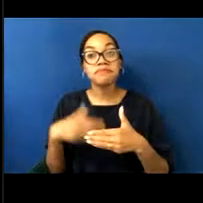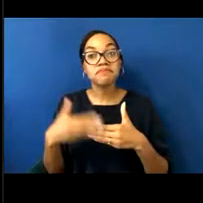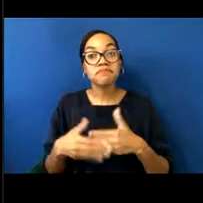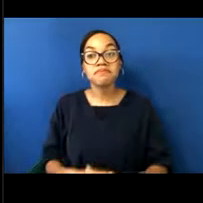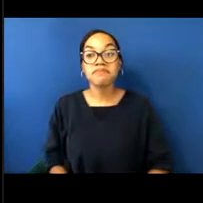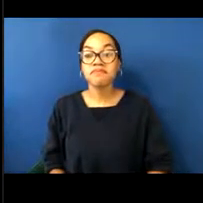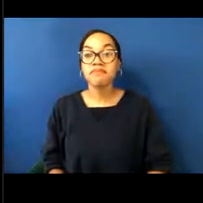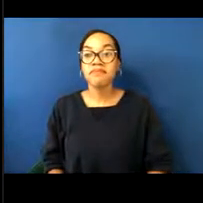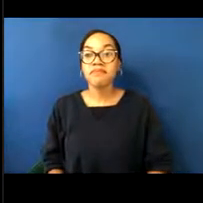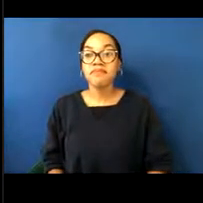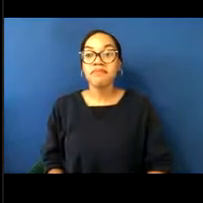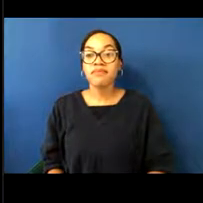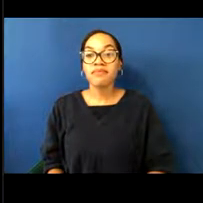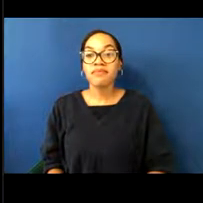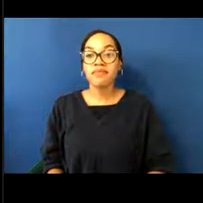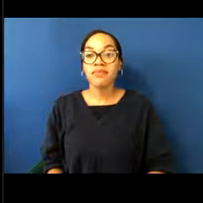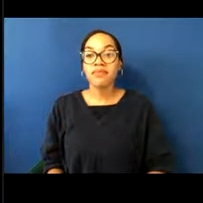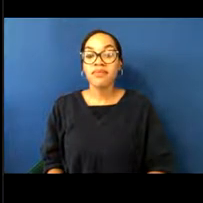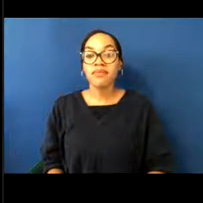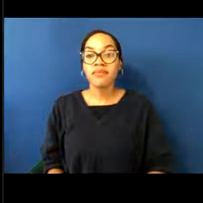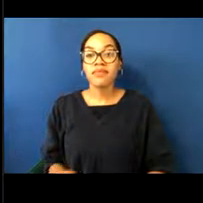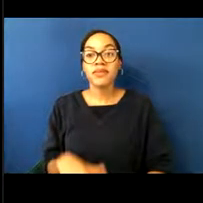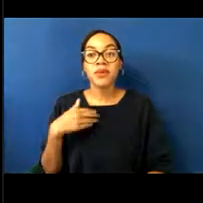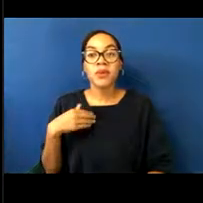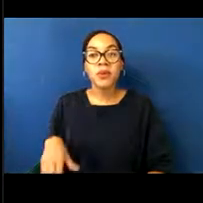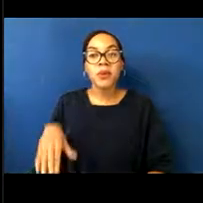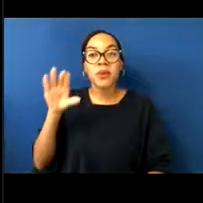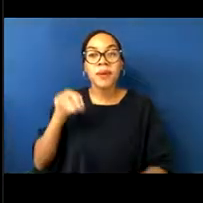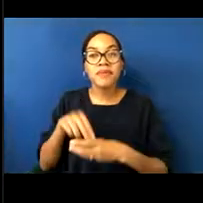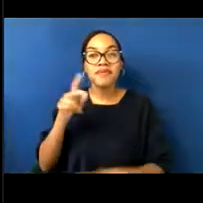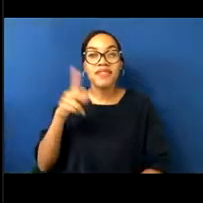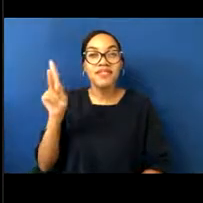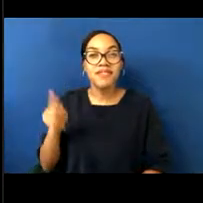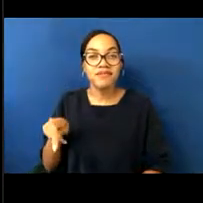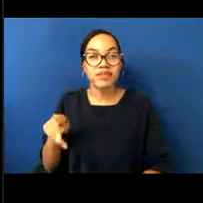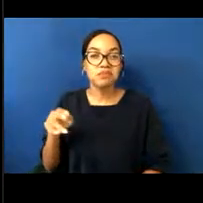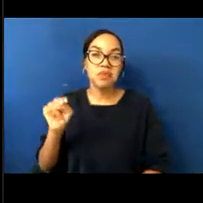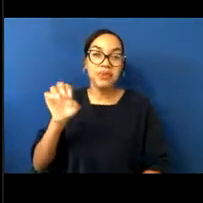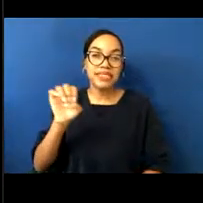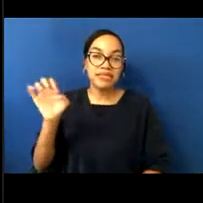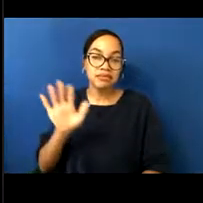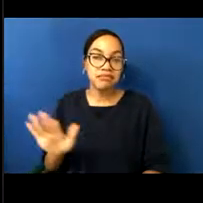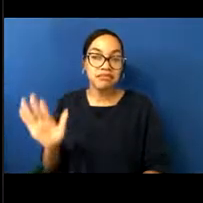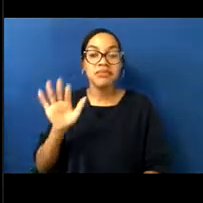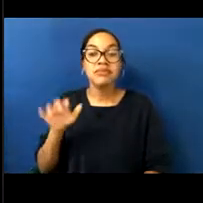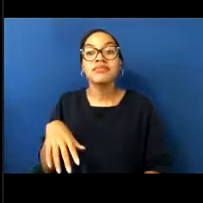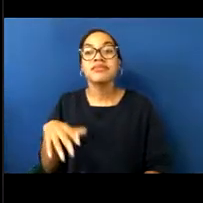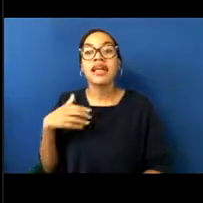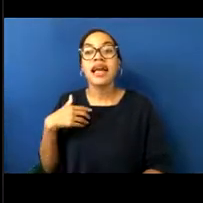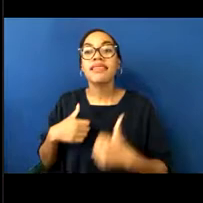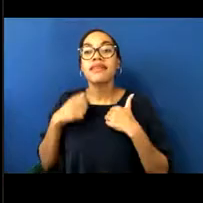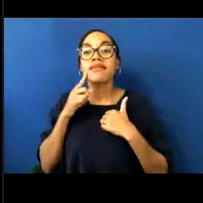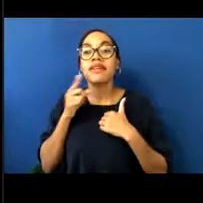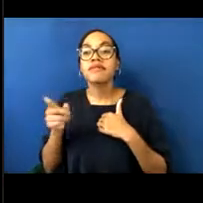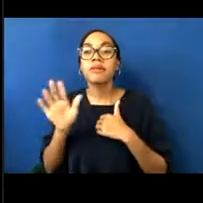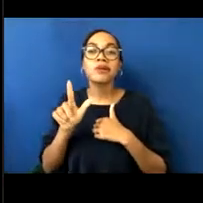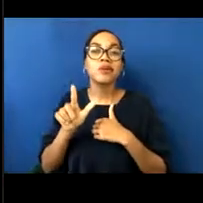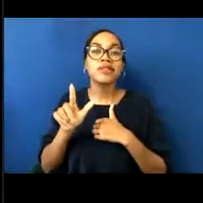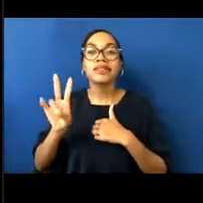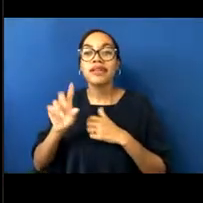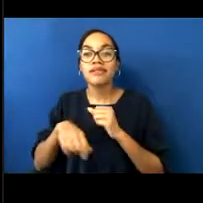So I grew up in Philadelphia, Northeast Philadelphia. I lived there for about 27 years before I moved to Virginia. As a